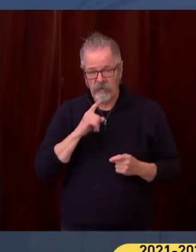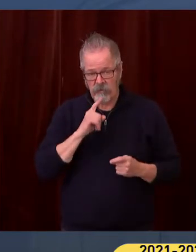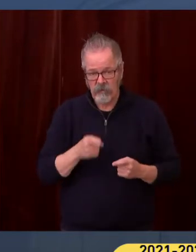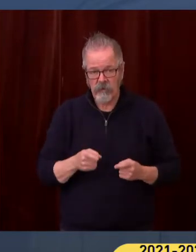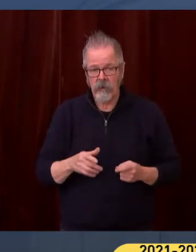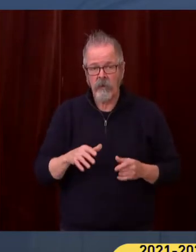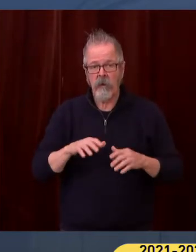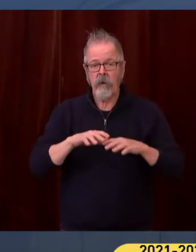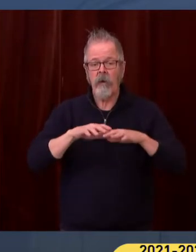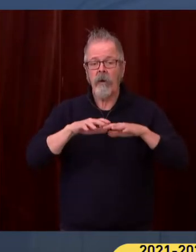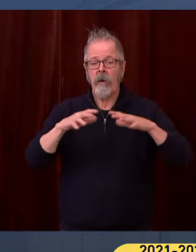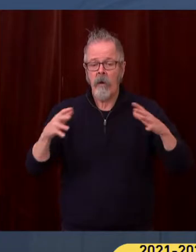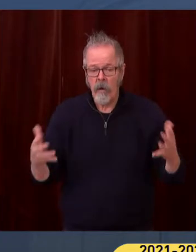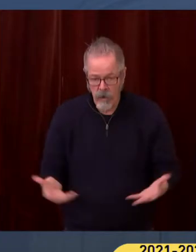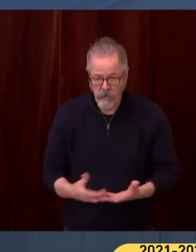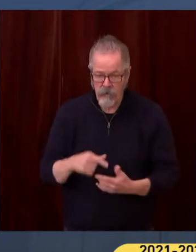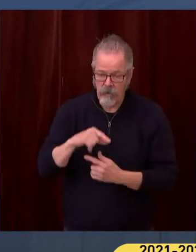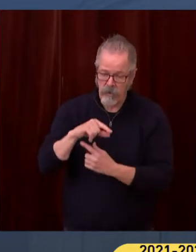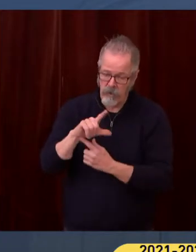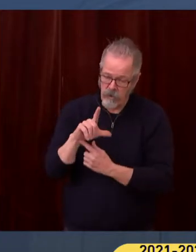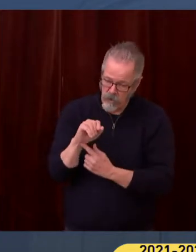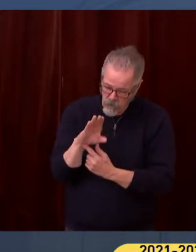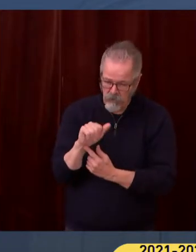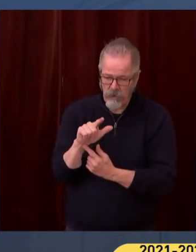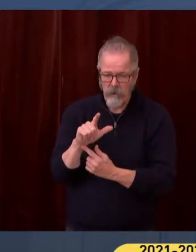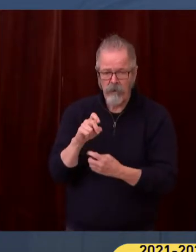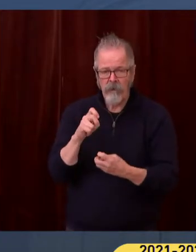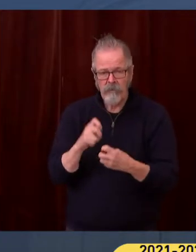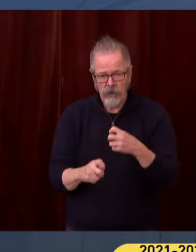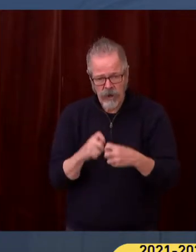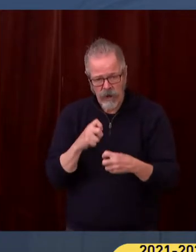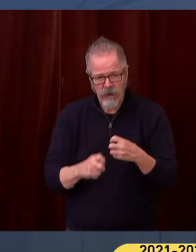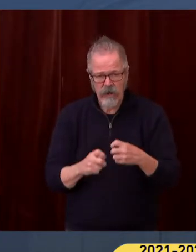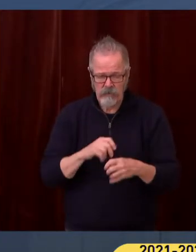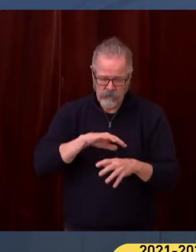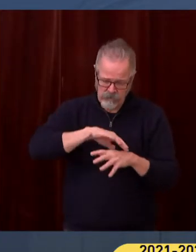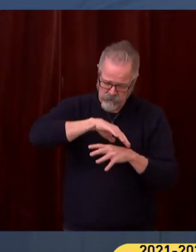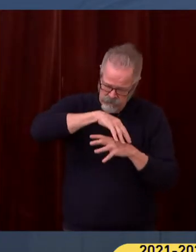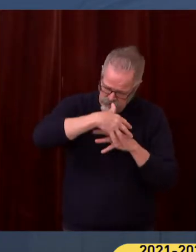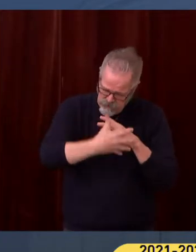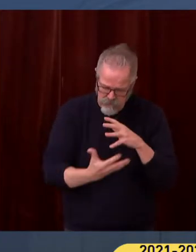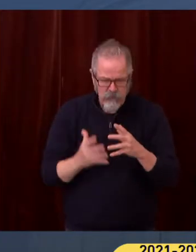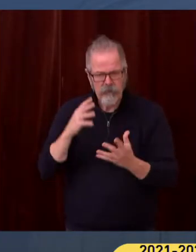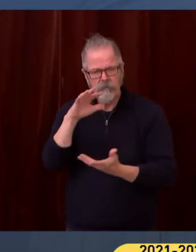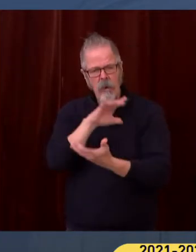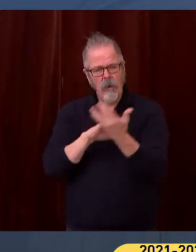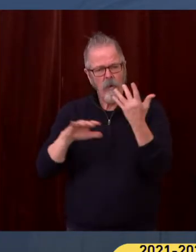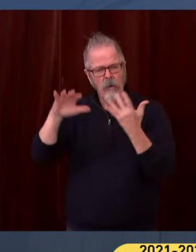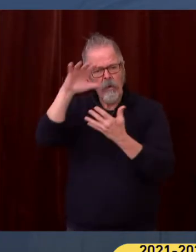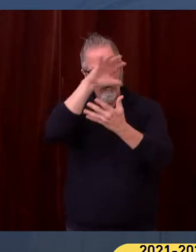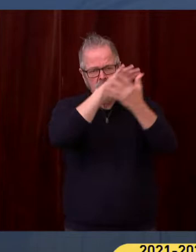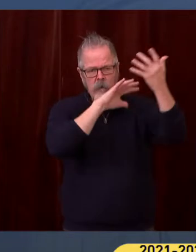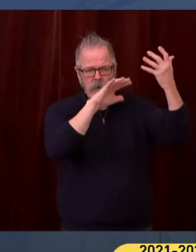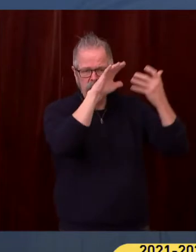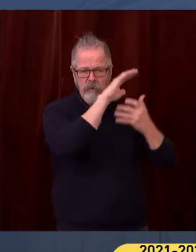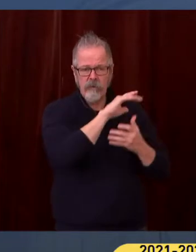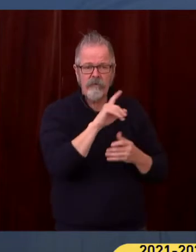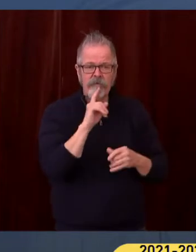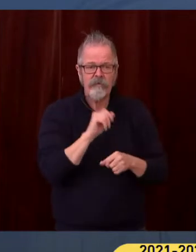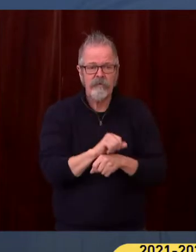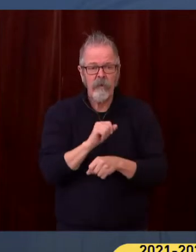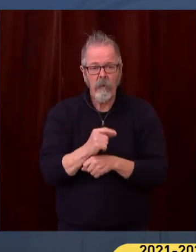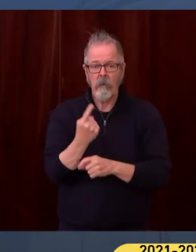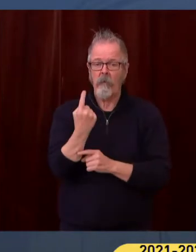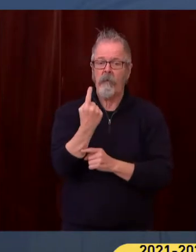pollution. And it is a reality that no one family or business or state or city or